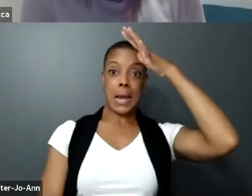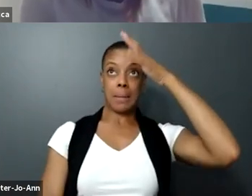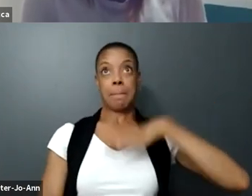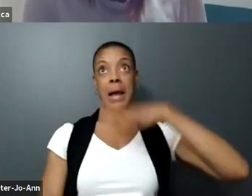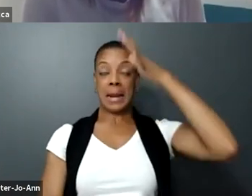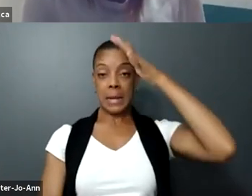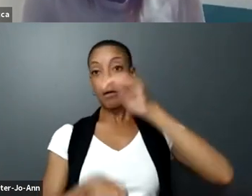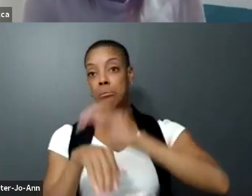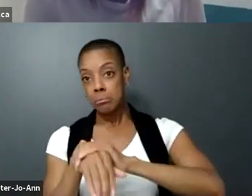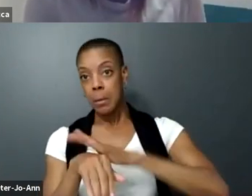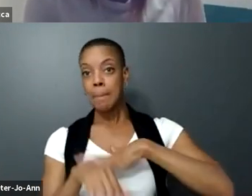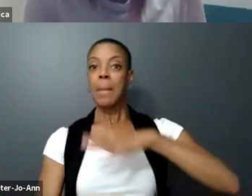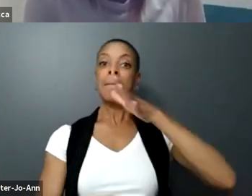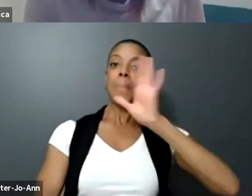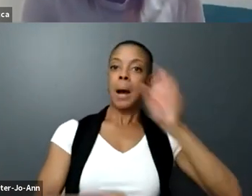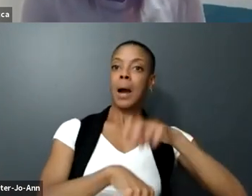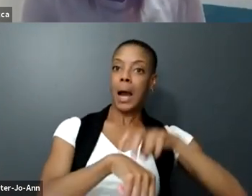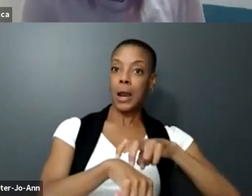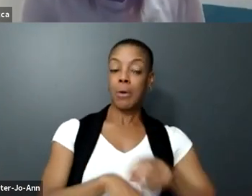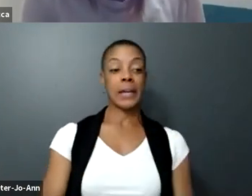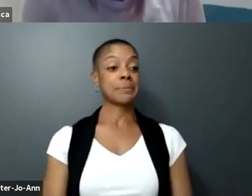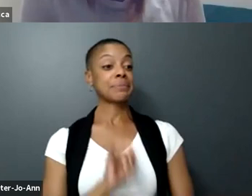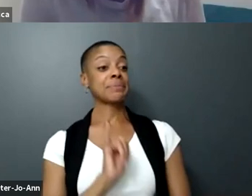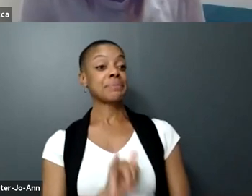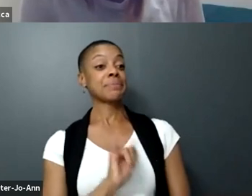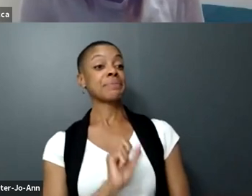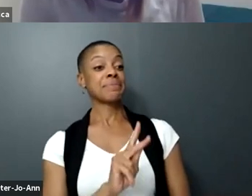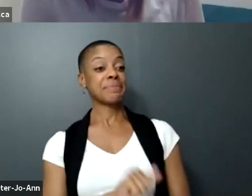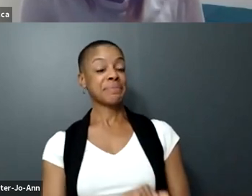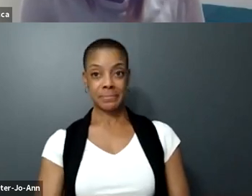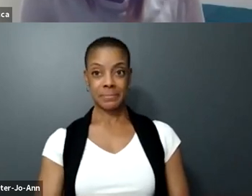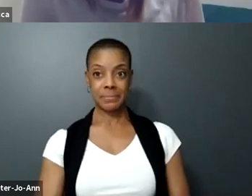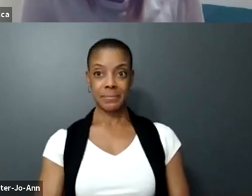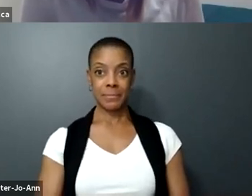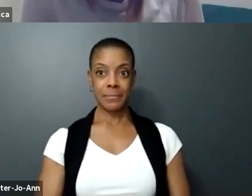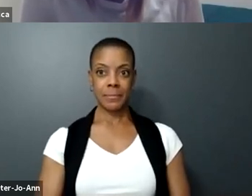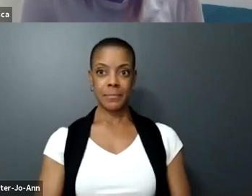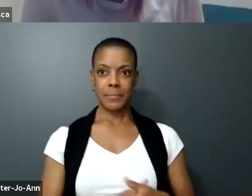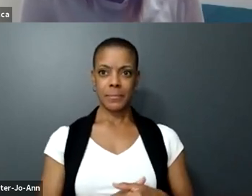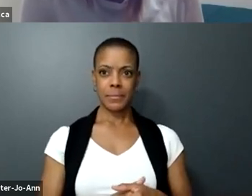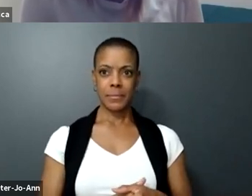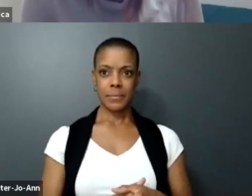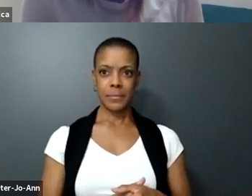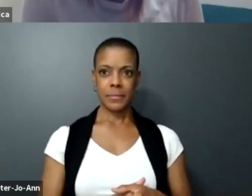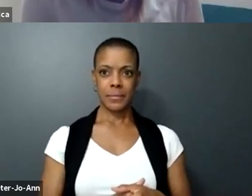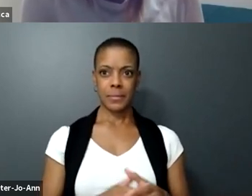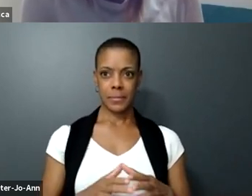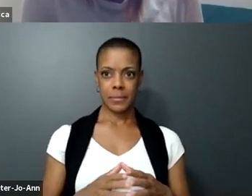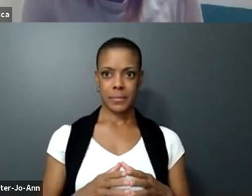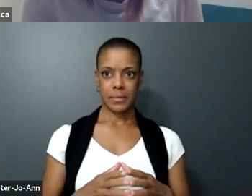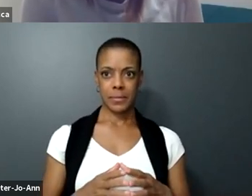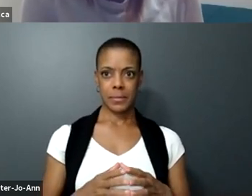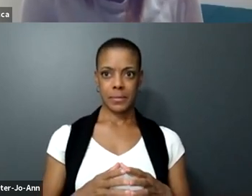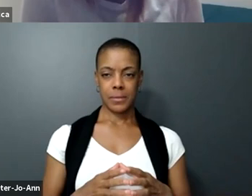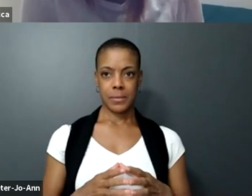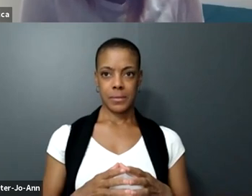my dad is British and my mom is Irish. I said, oh, wow. And so when they came over, they agreed to share land